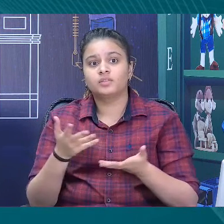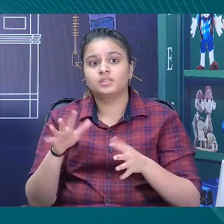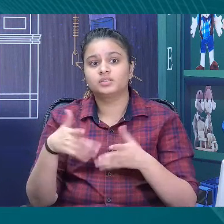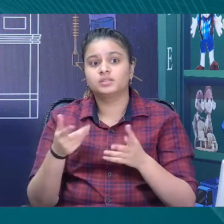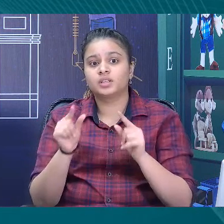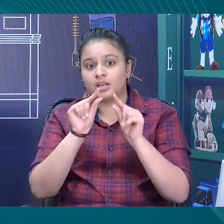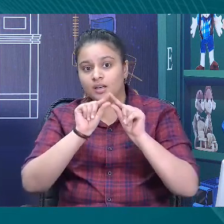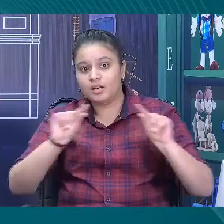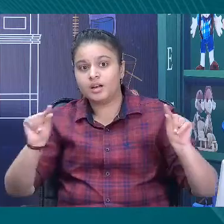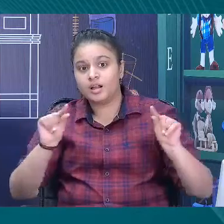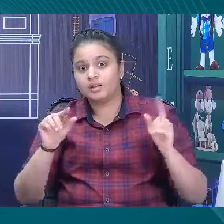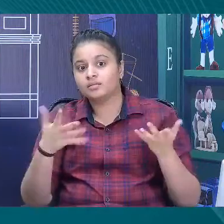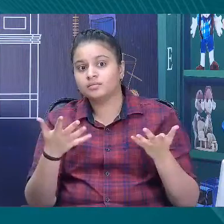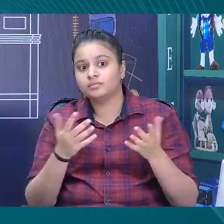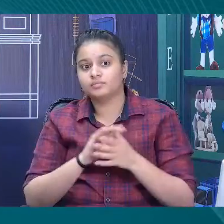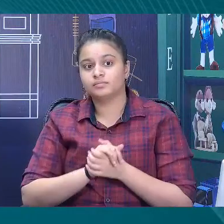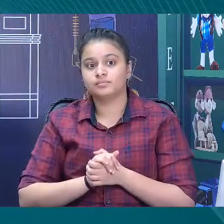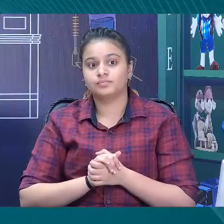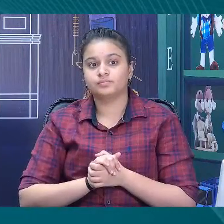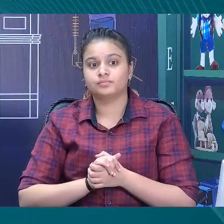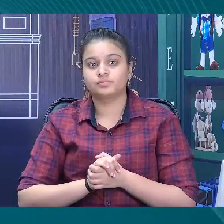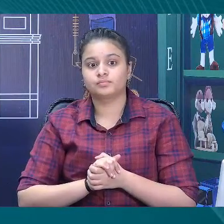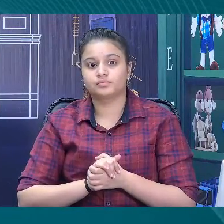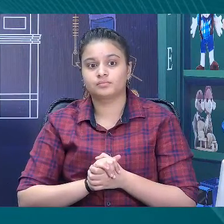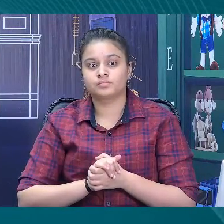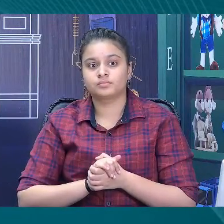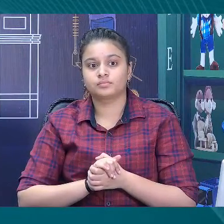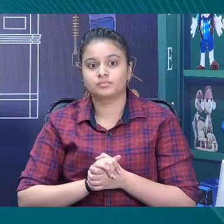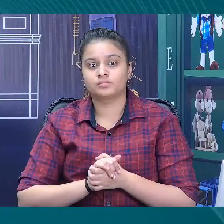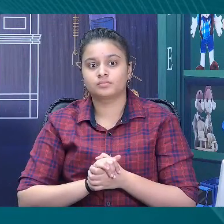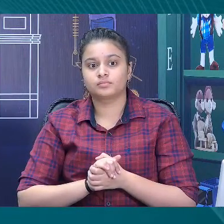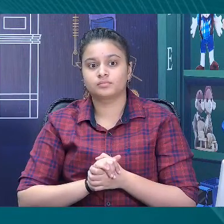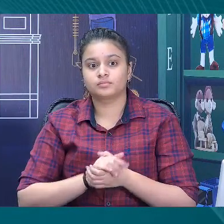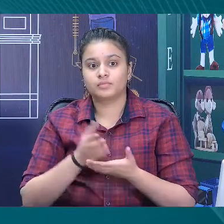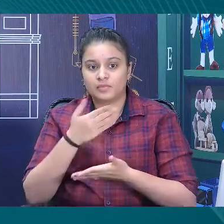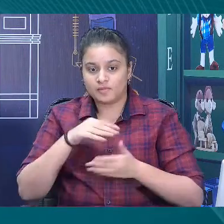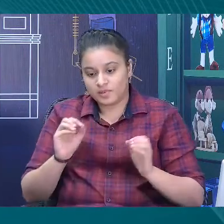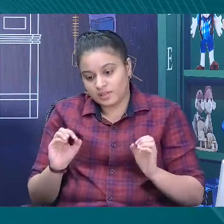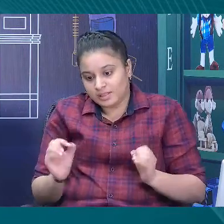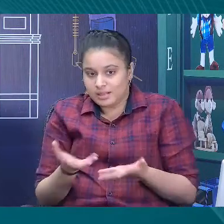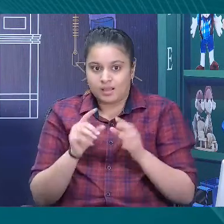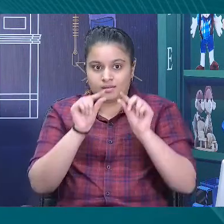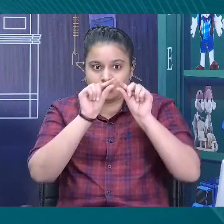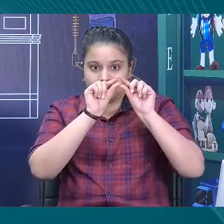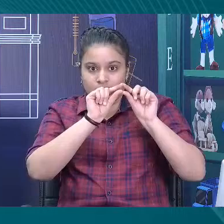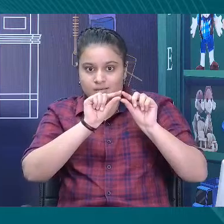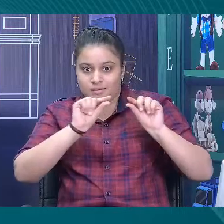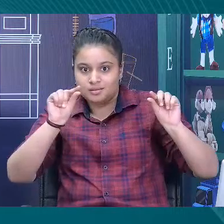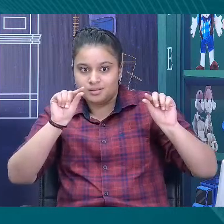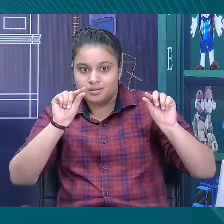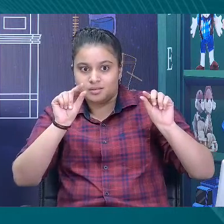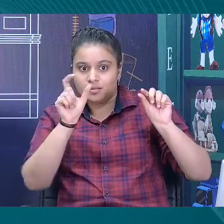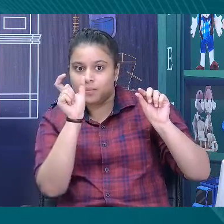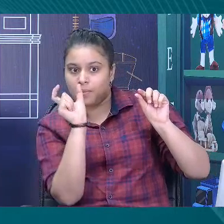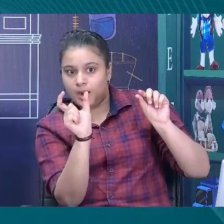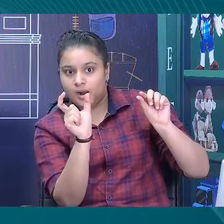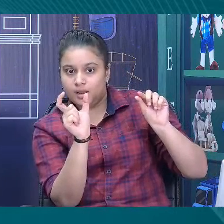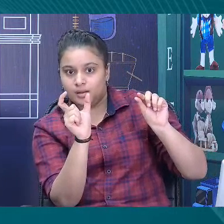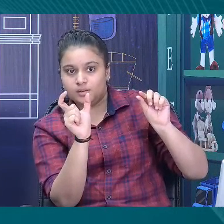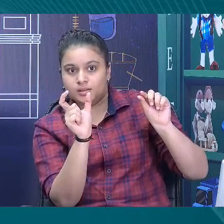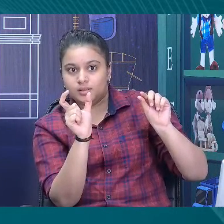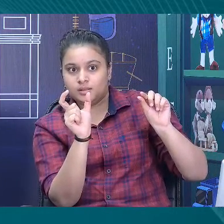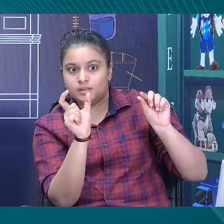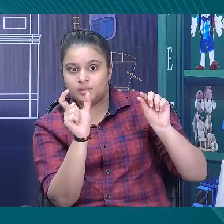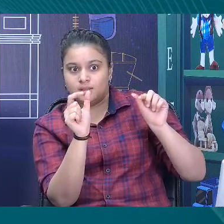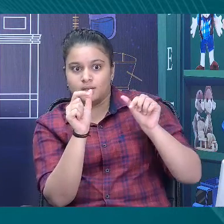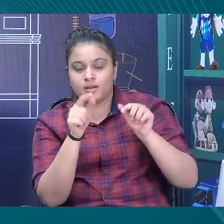line, okay, where you kind of start the sentence and then you give a blank. For example,